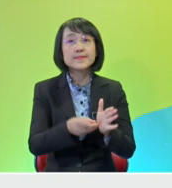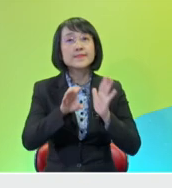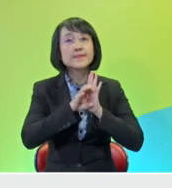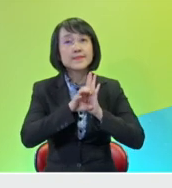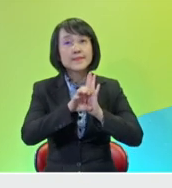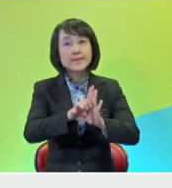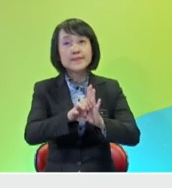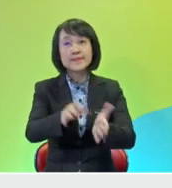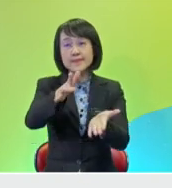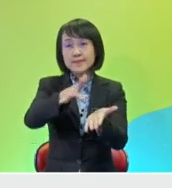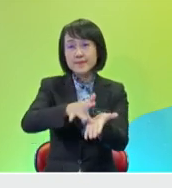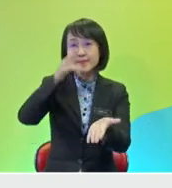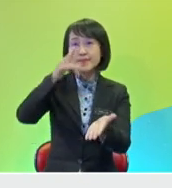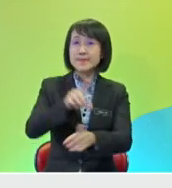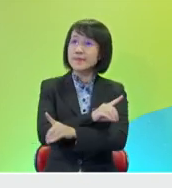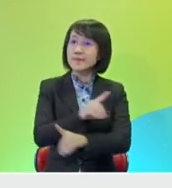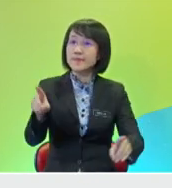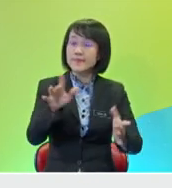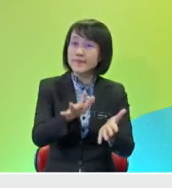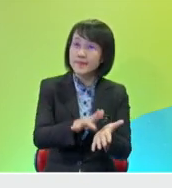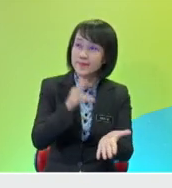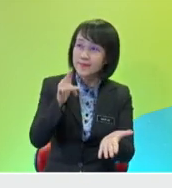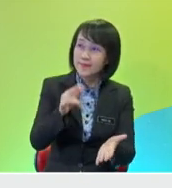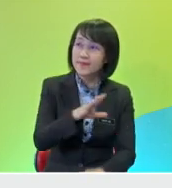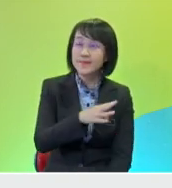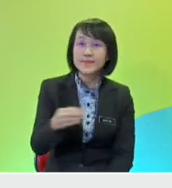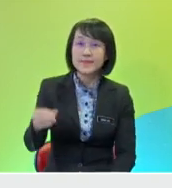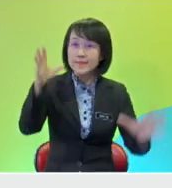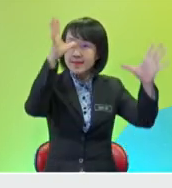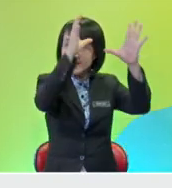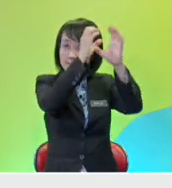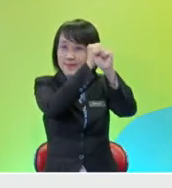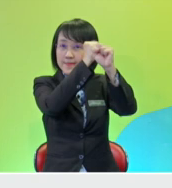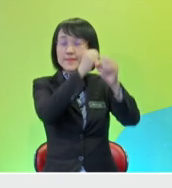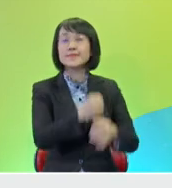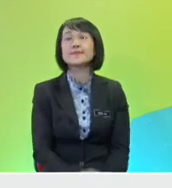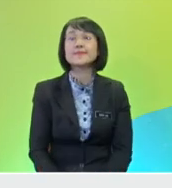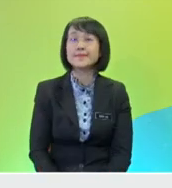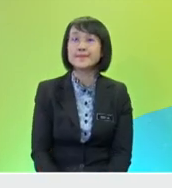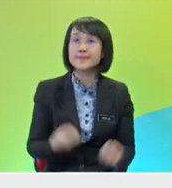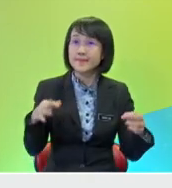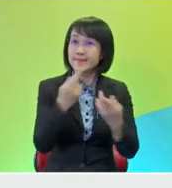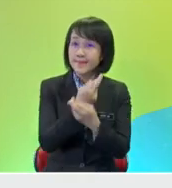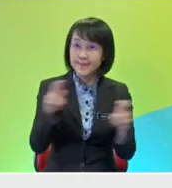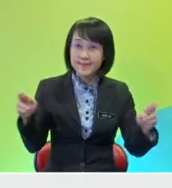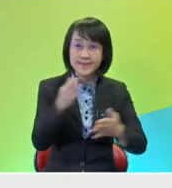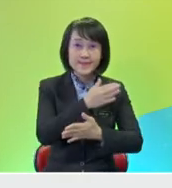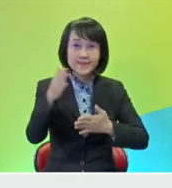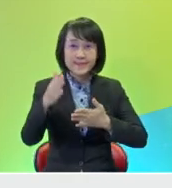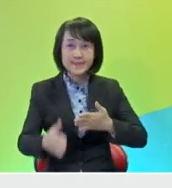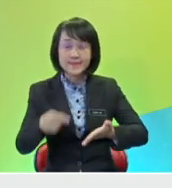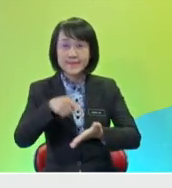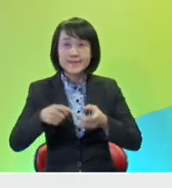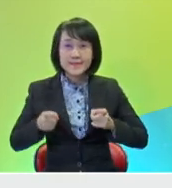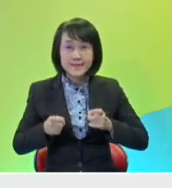the advantages, disadvantages and the conclusion. Mm-hmm. Are you all ready to complete this